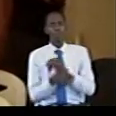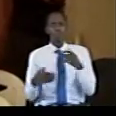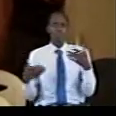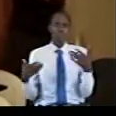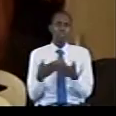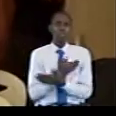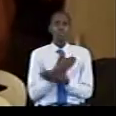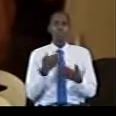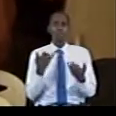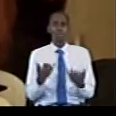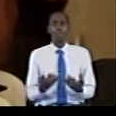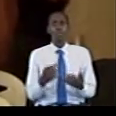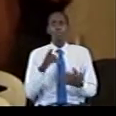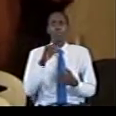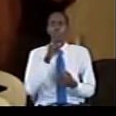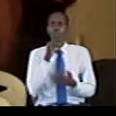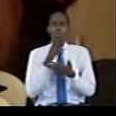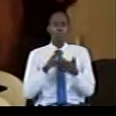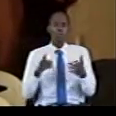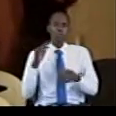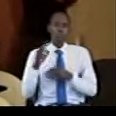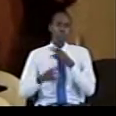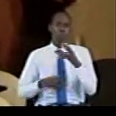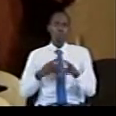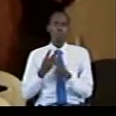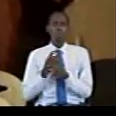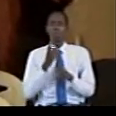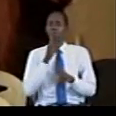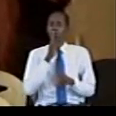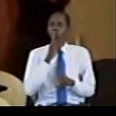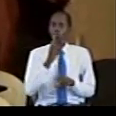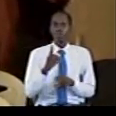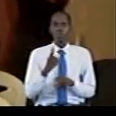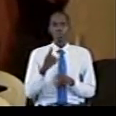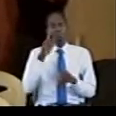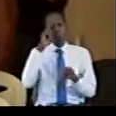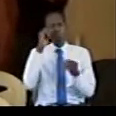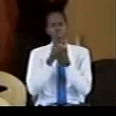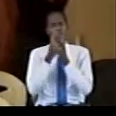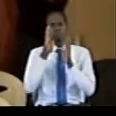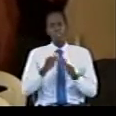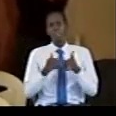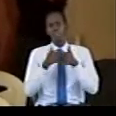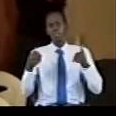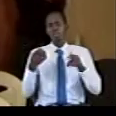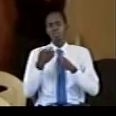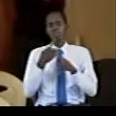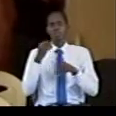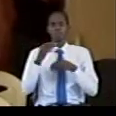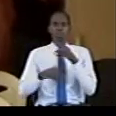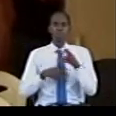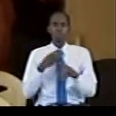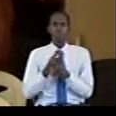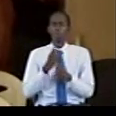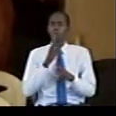of the world. True believers separated from the world. True believers distinct from the world. Remember the words